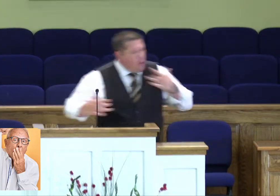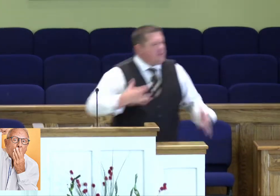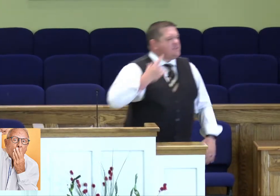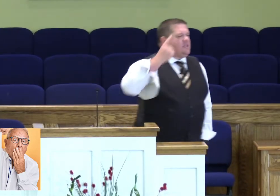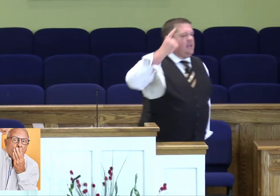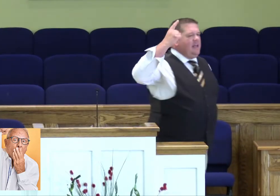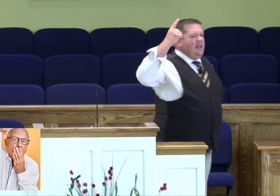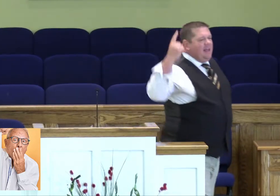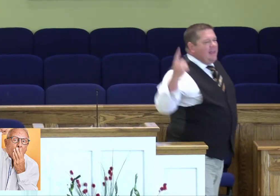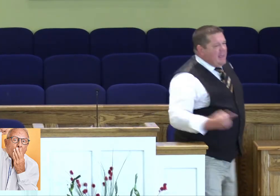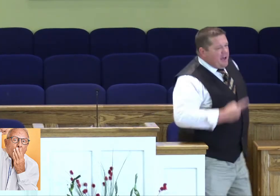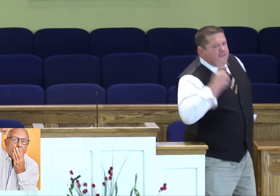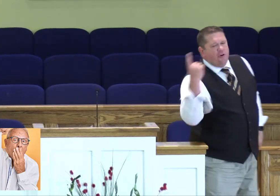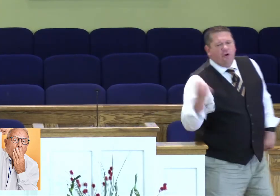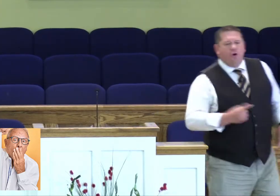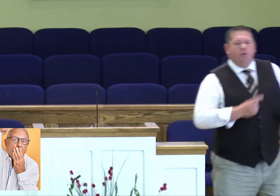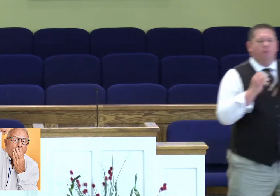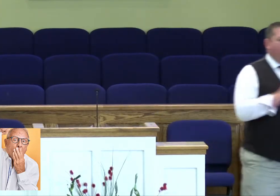Rejoice